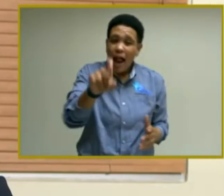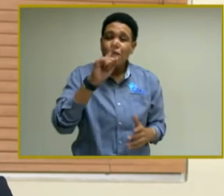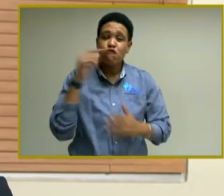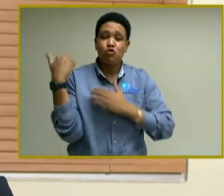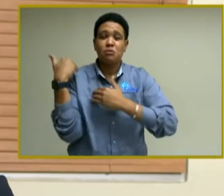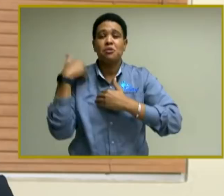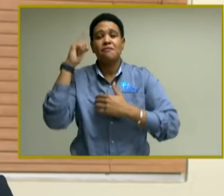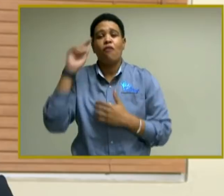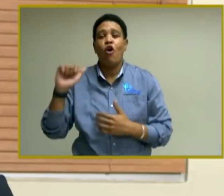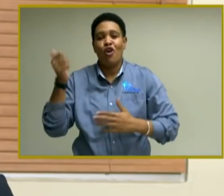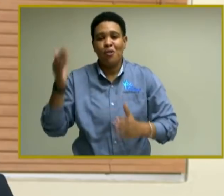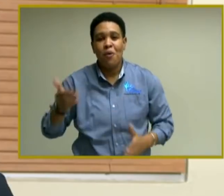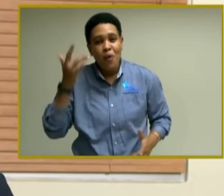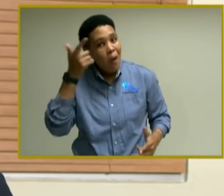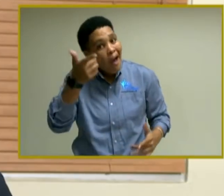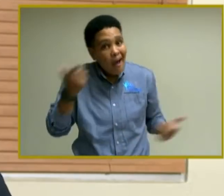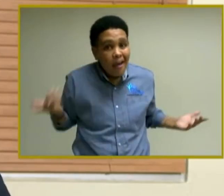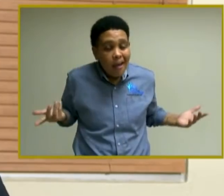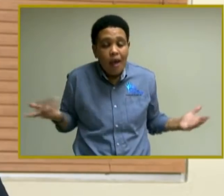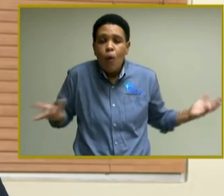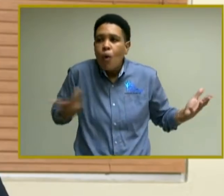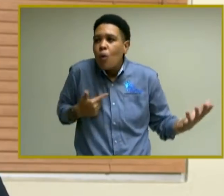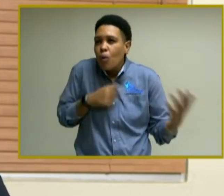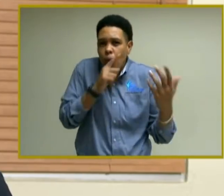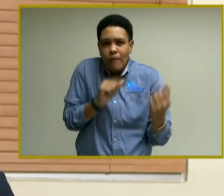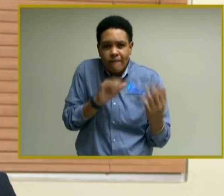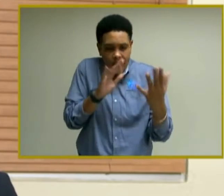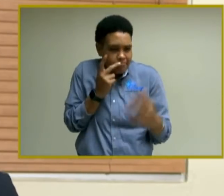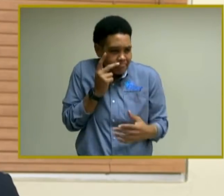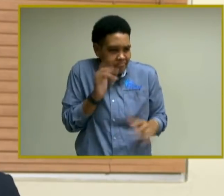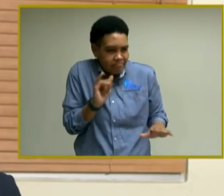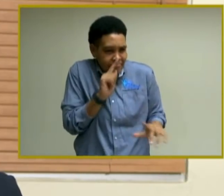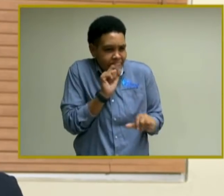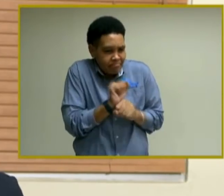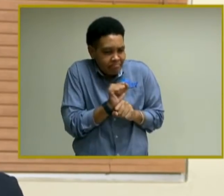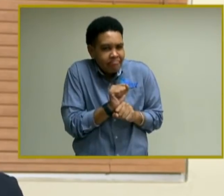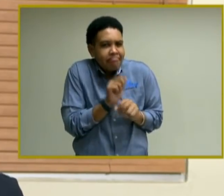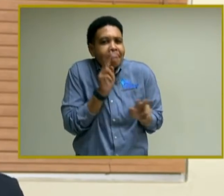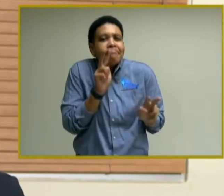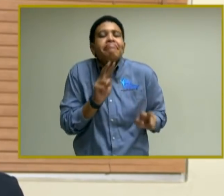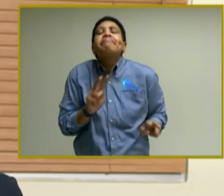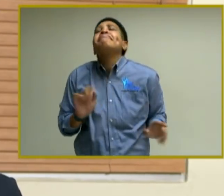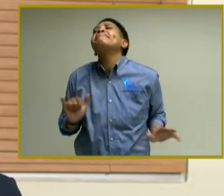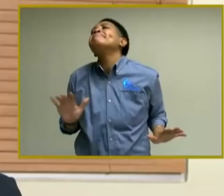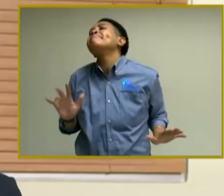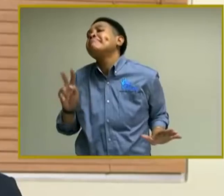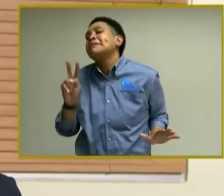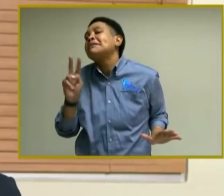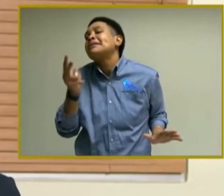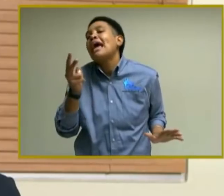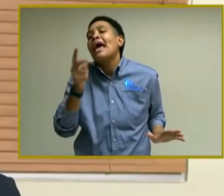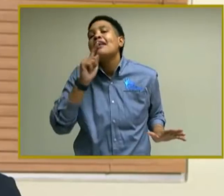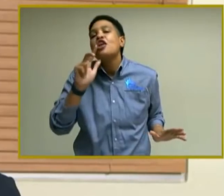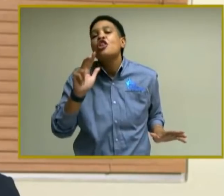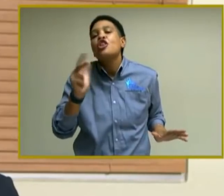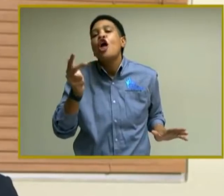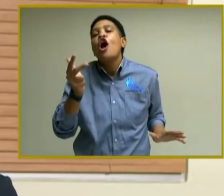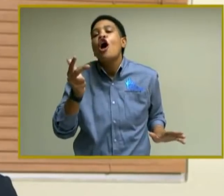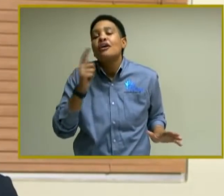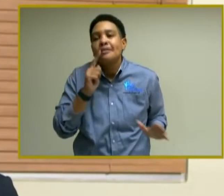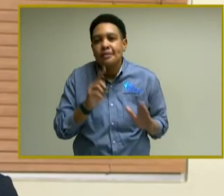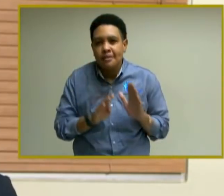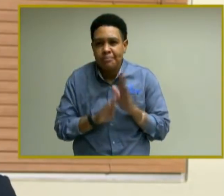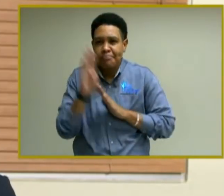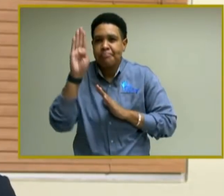the other, because what we are facing and the reality of it is that the second and third